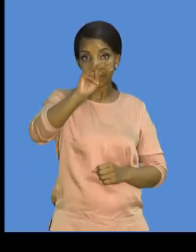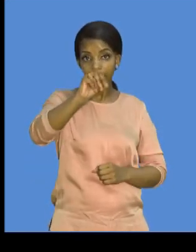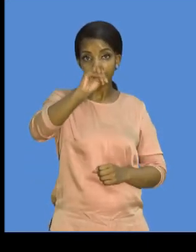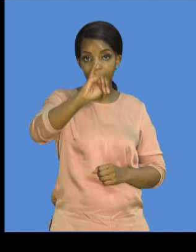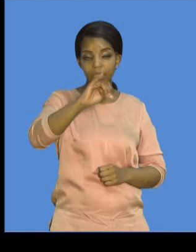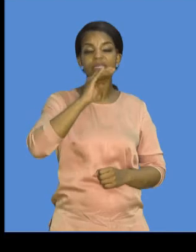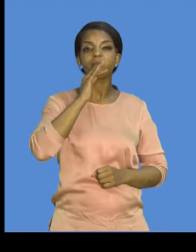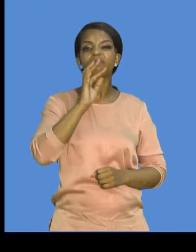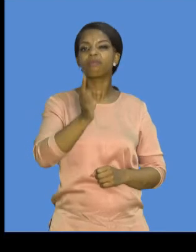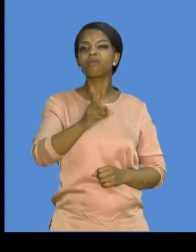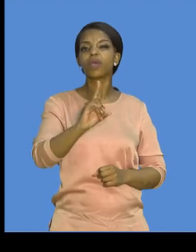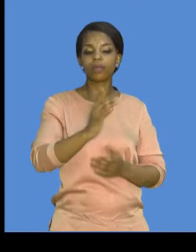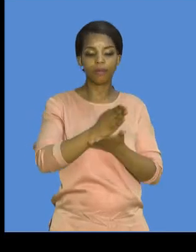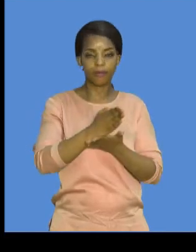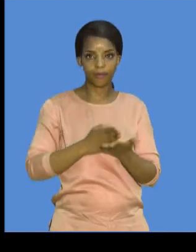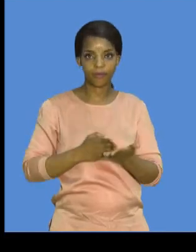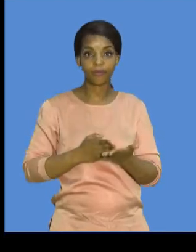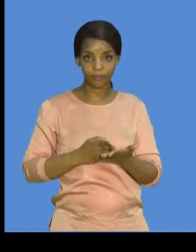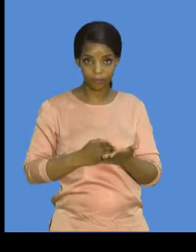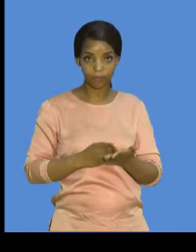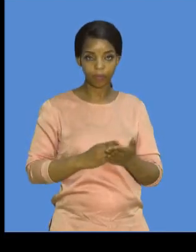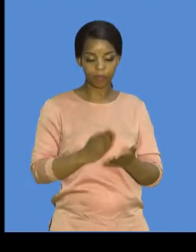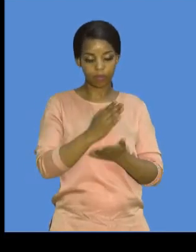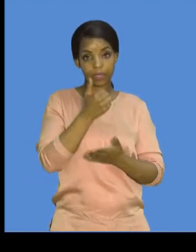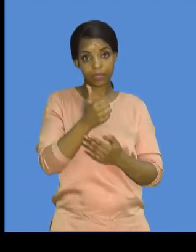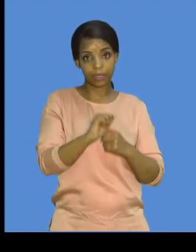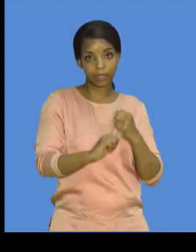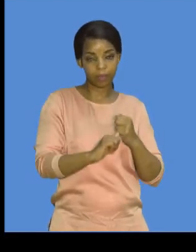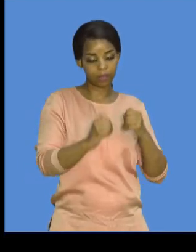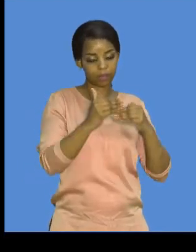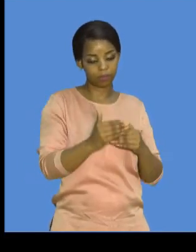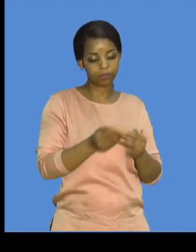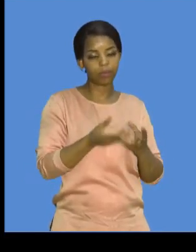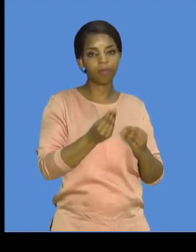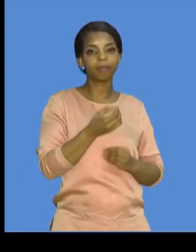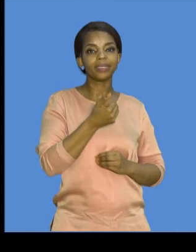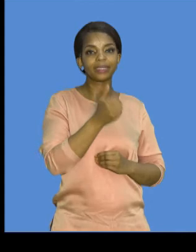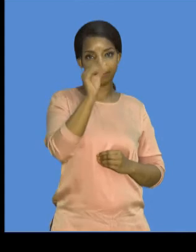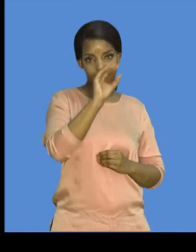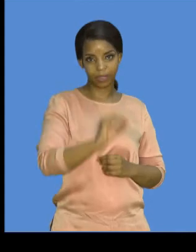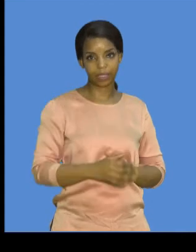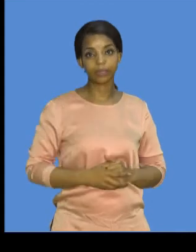yearly. Every 6 months in a year, we give you 6%. If it was 12% per annum,